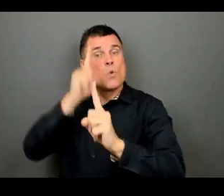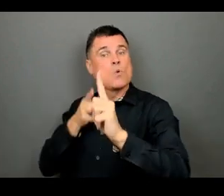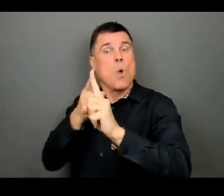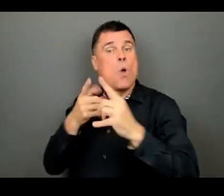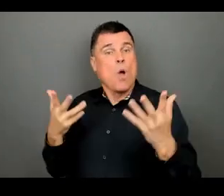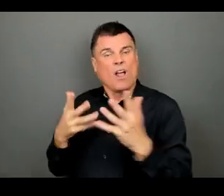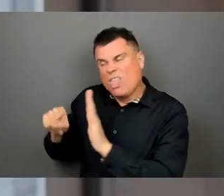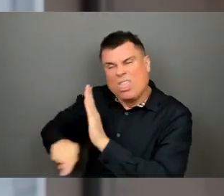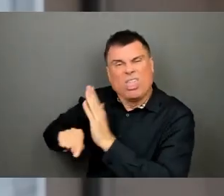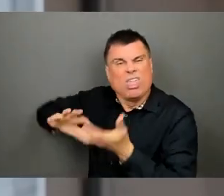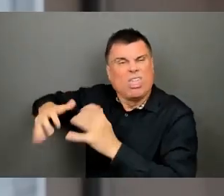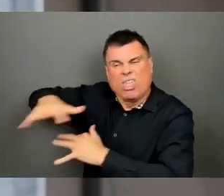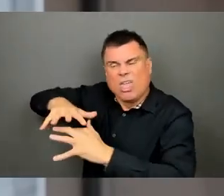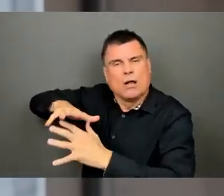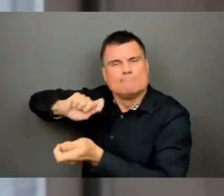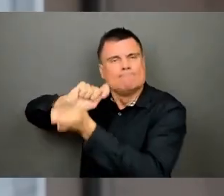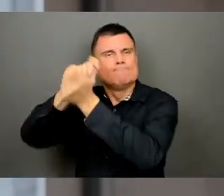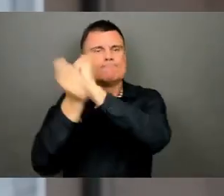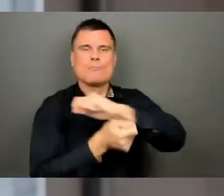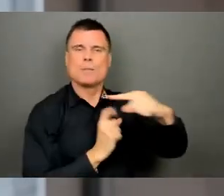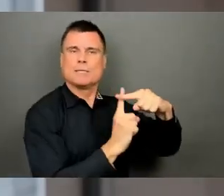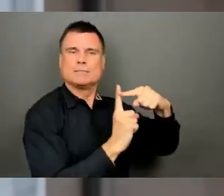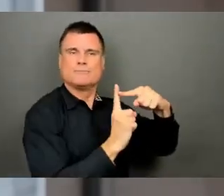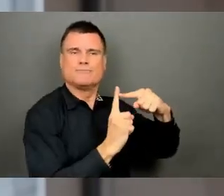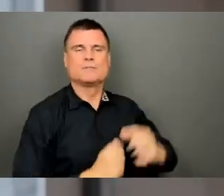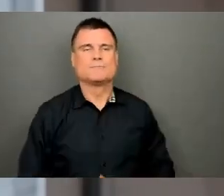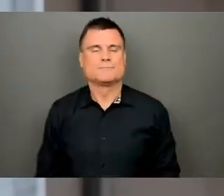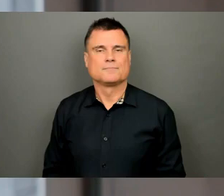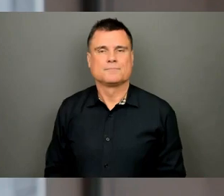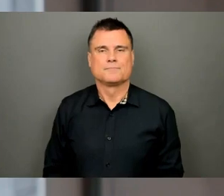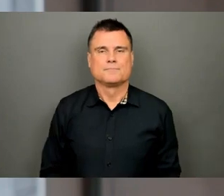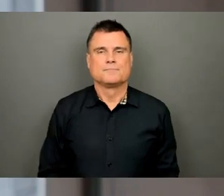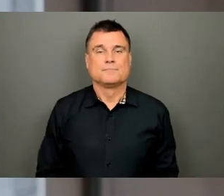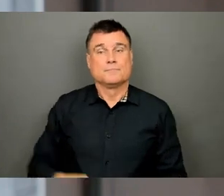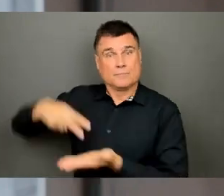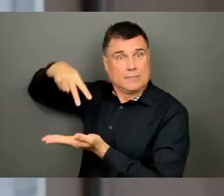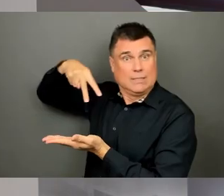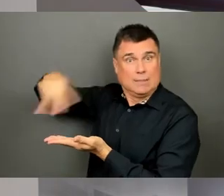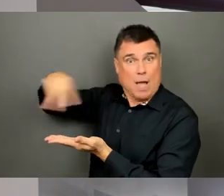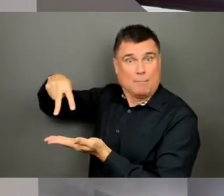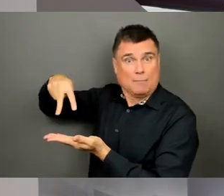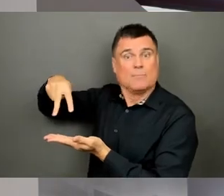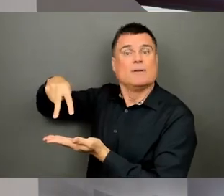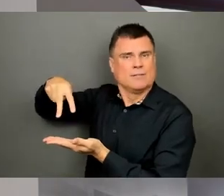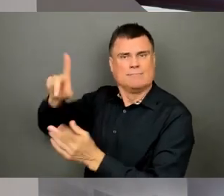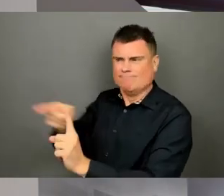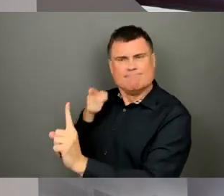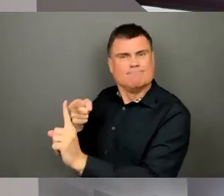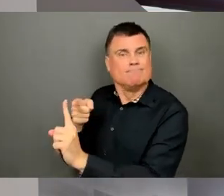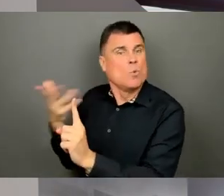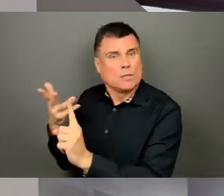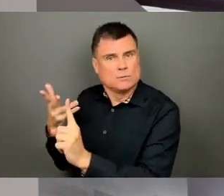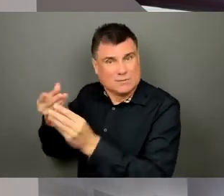Hip-hop was used as a way of really injecting into the community a source of commonality for the tensions that were happening at the